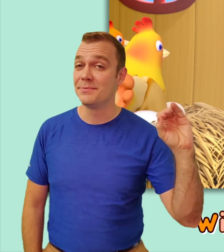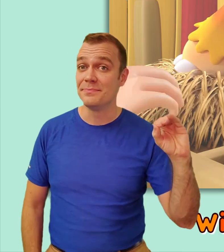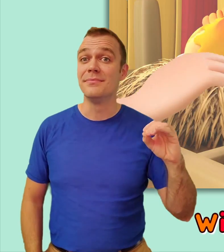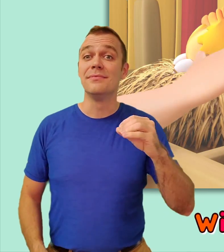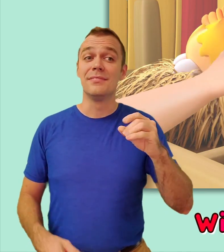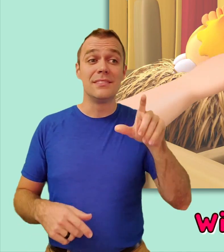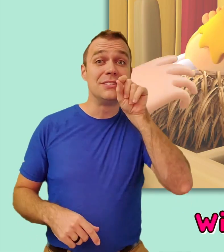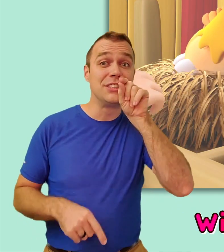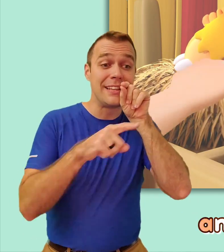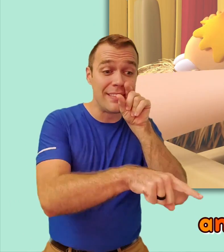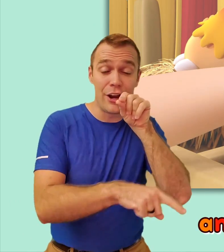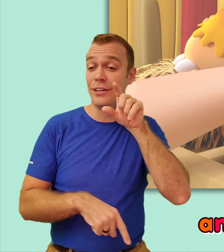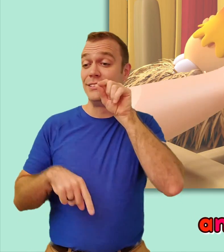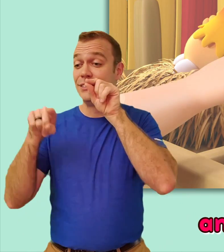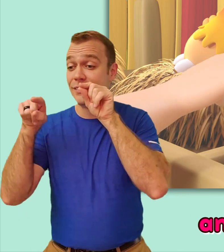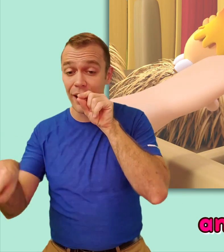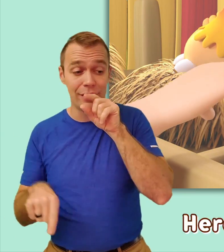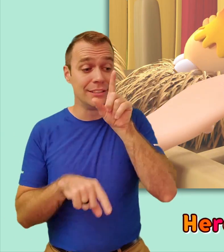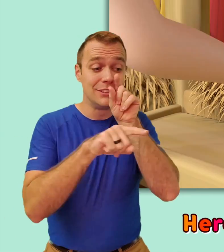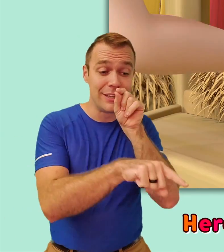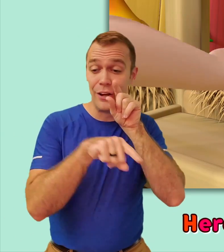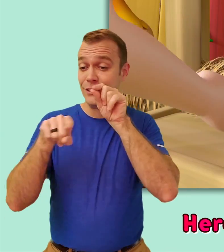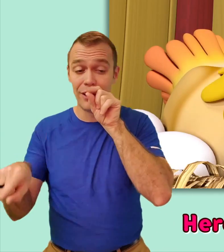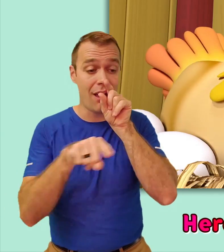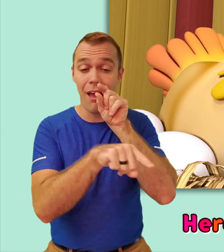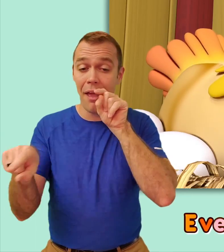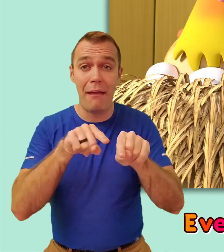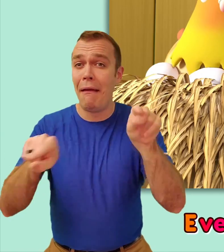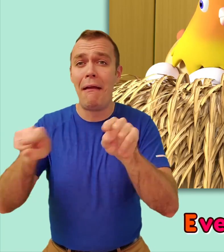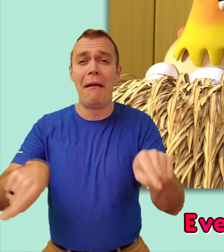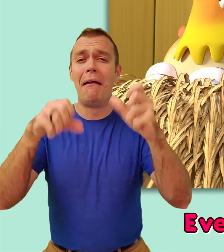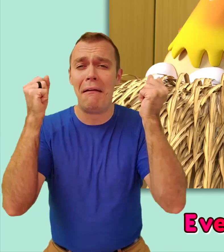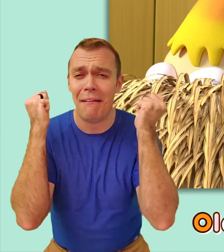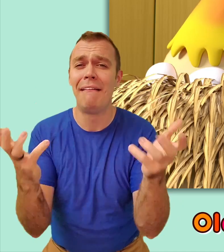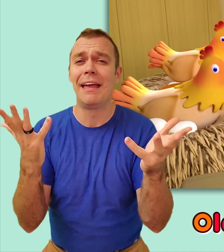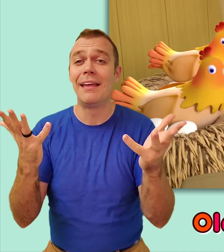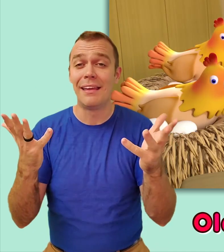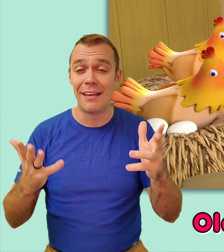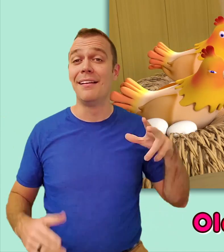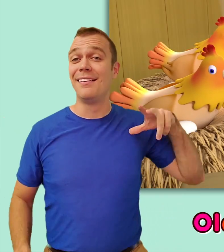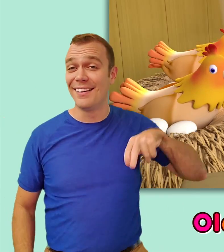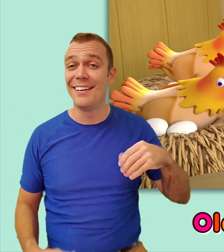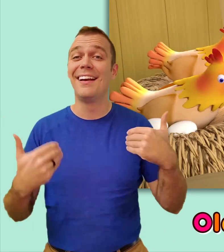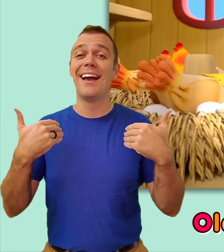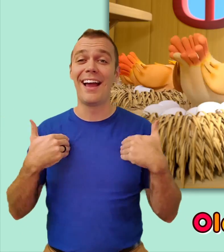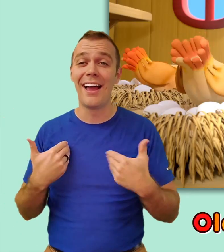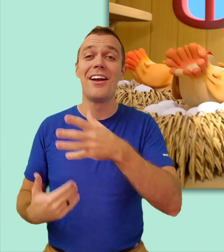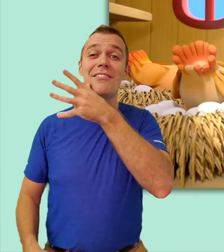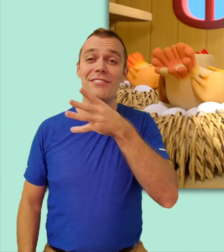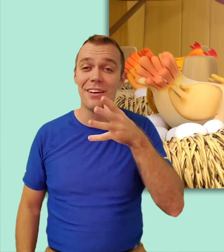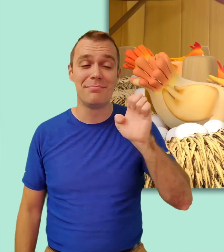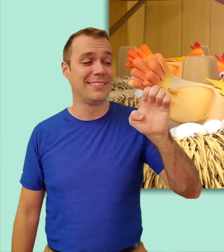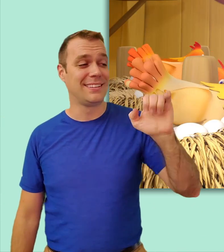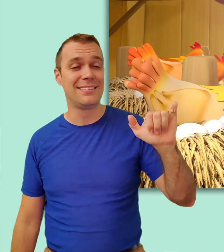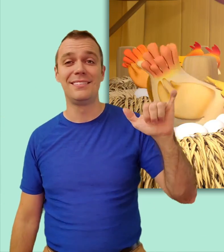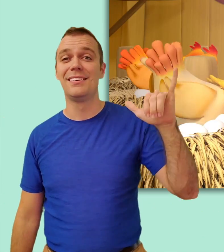E-I-E-I-O. With a cluck cluck here and a cluck cluck there, here a cluck, there a cluck, everywhere a cluck cluck. Old MacDonald had a farm,